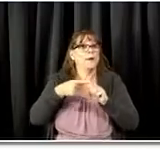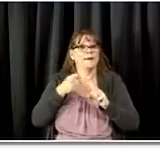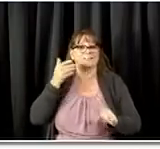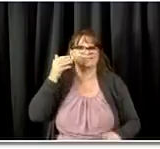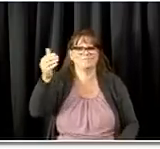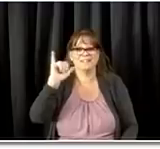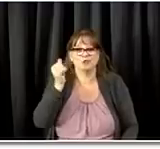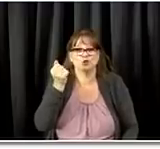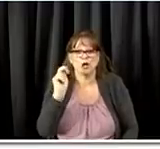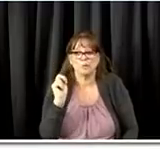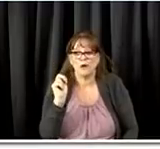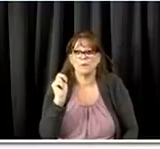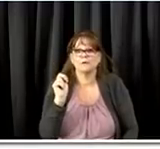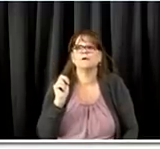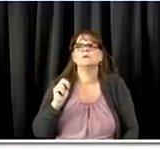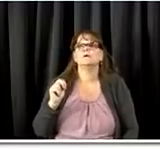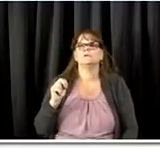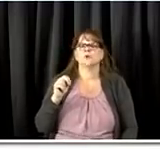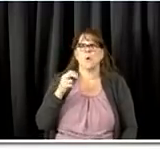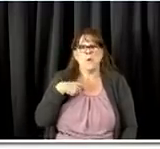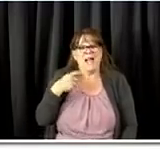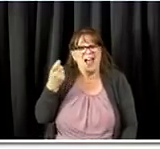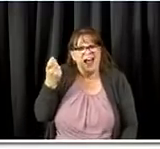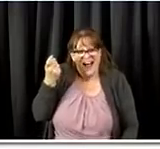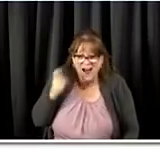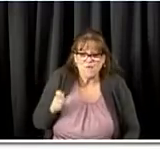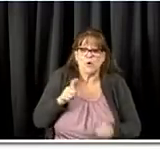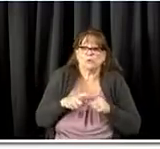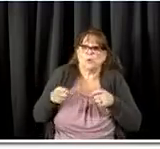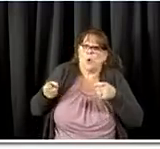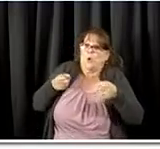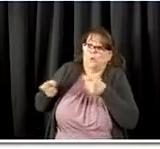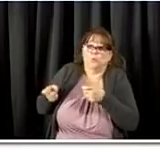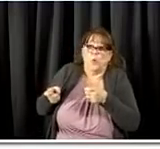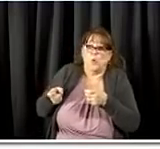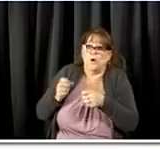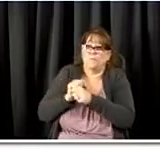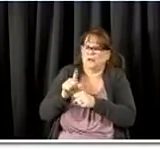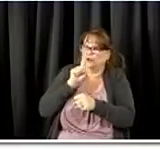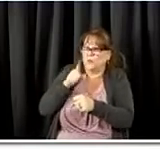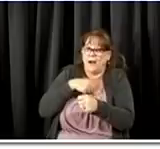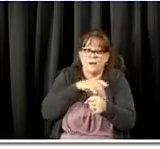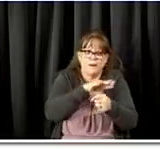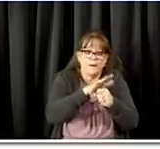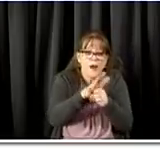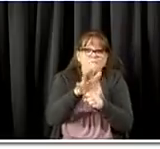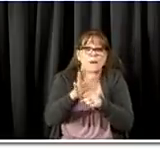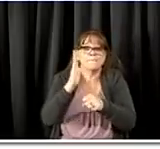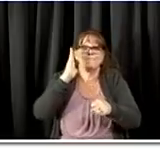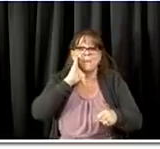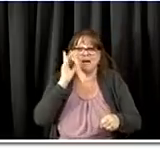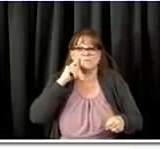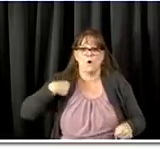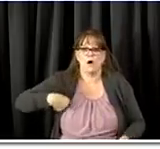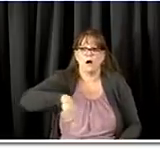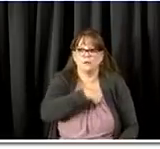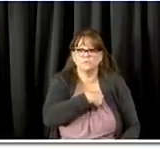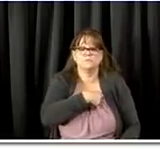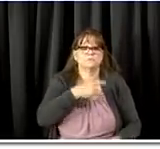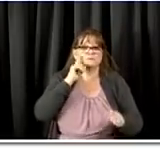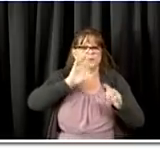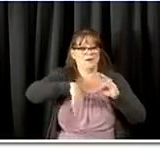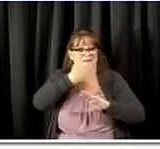increase transmission control in the state to ensure that we have sufficient ICU capacity in the state over the next couple of months. So